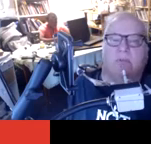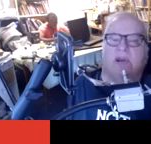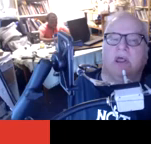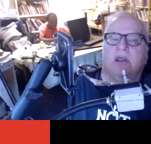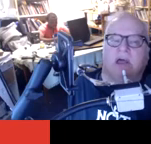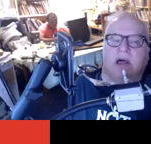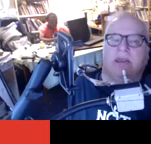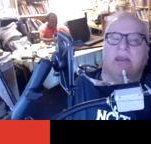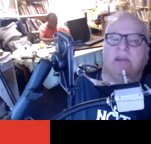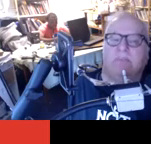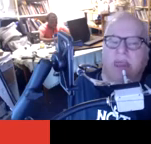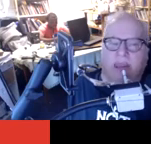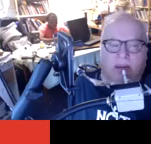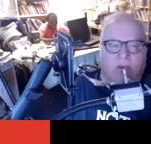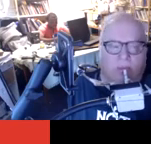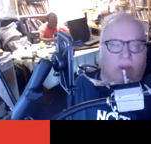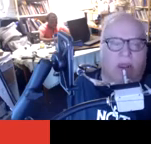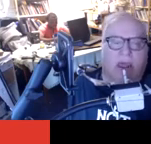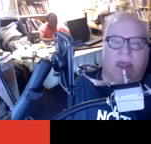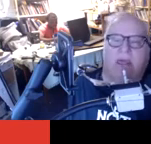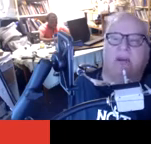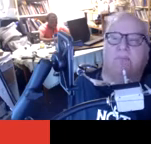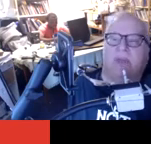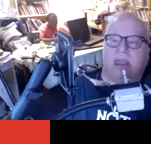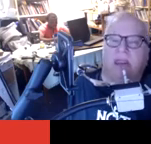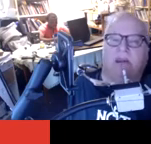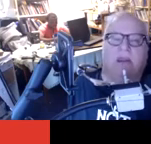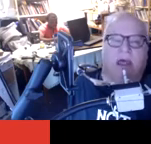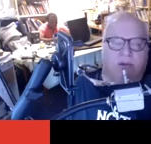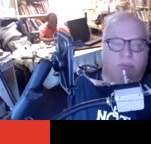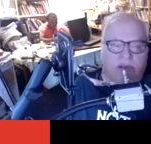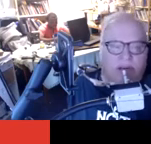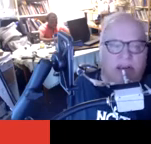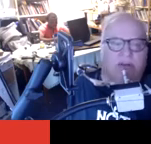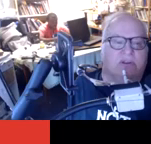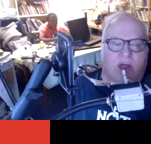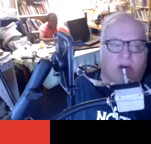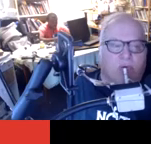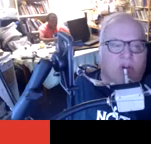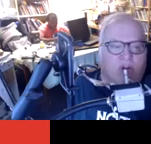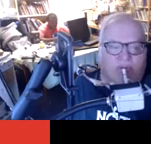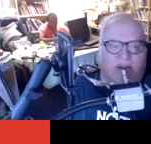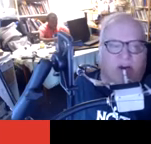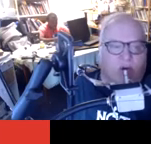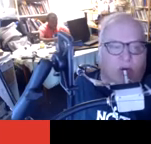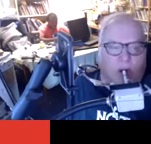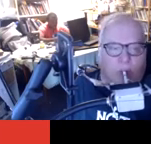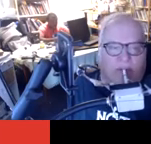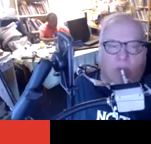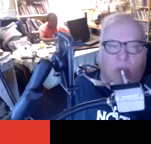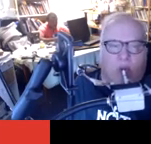of someone dying in pain. And pain, as we see, is not really a